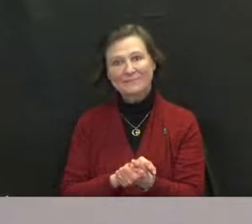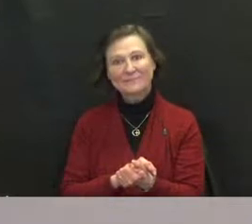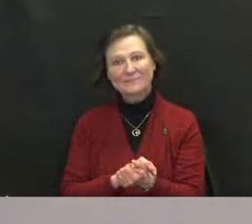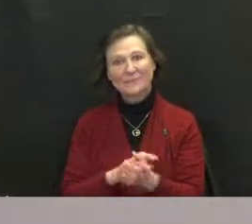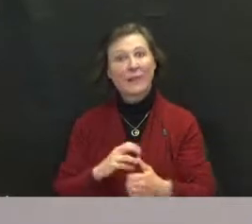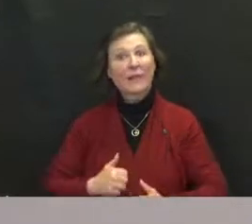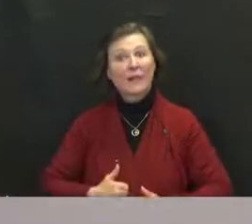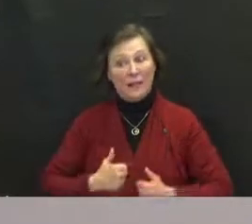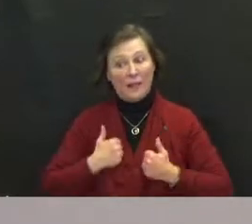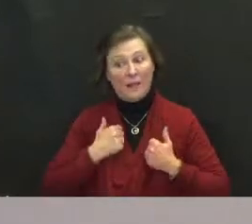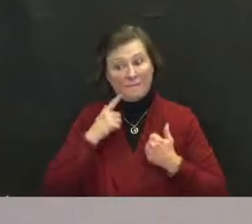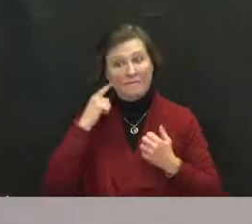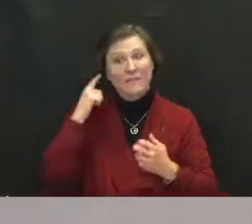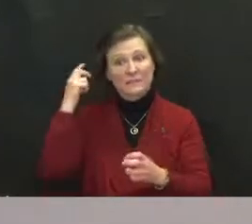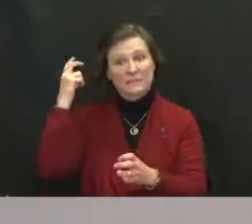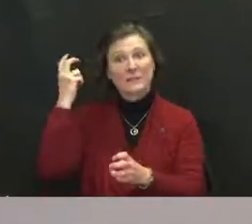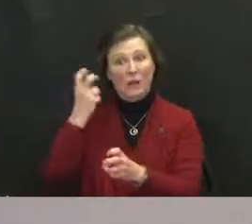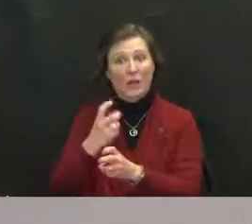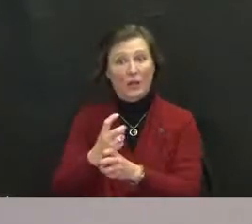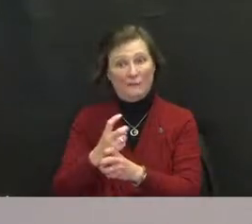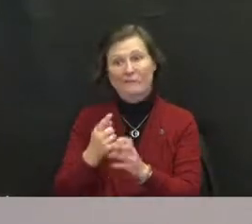Life is hard sometimes.